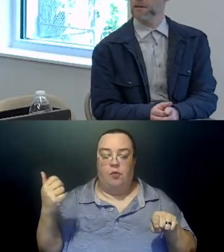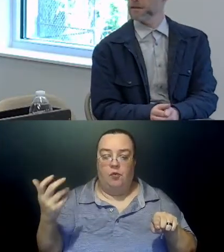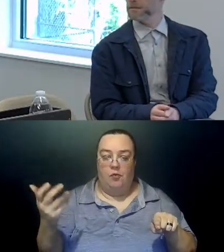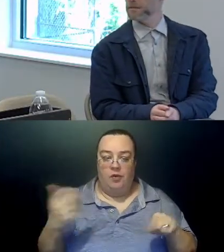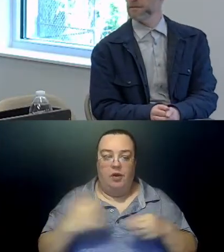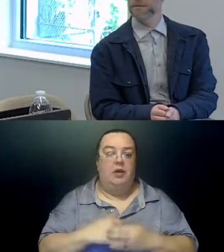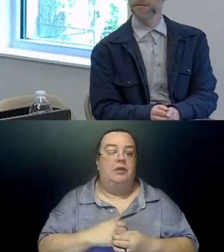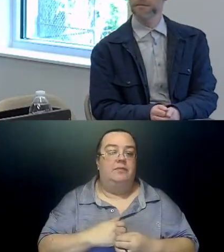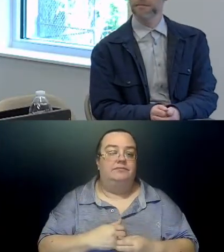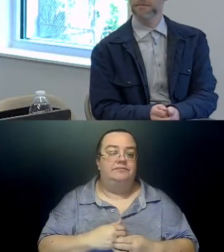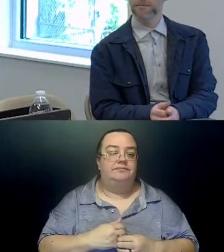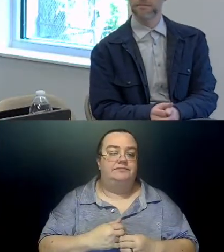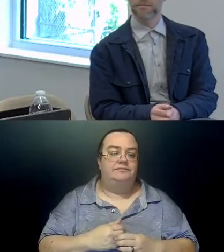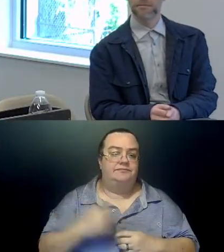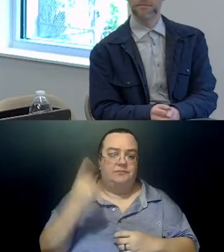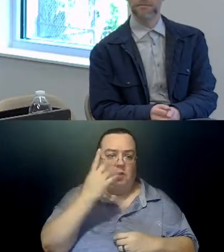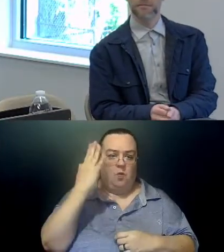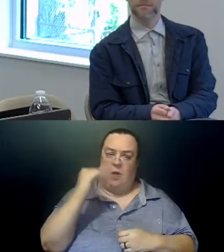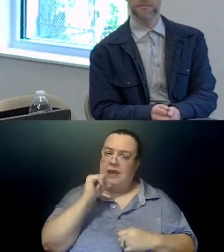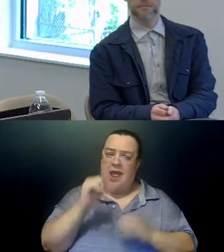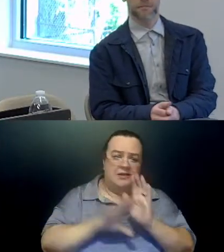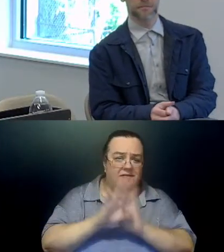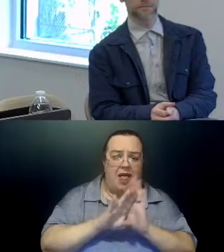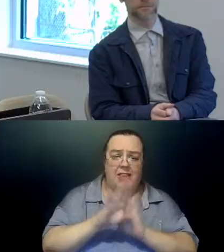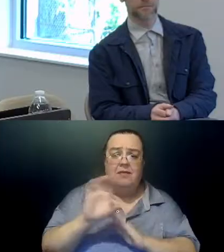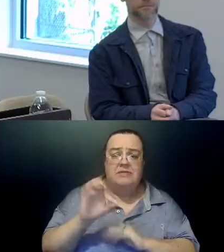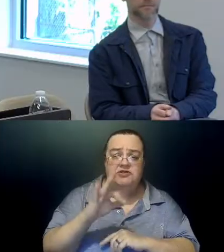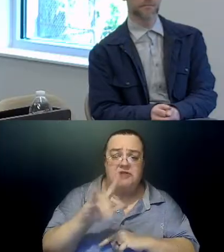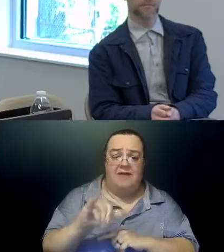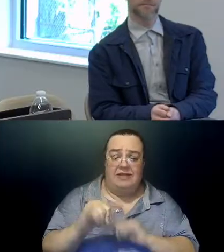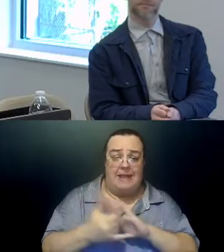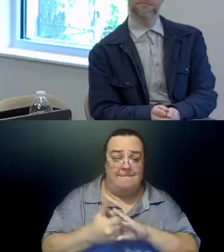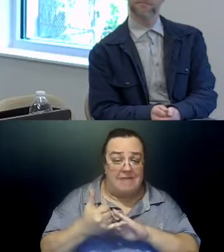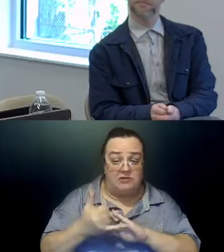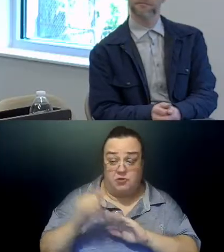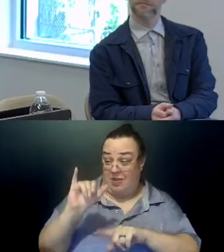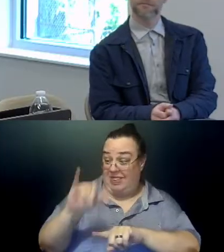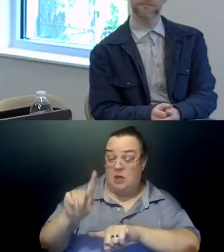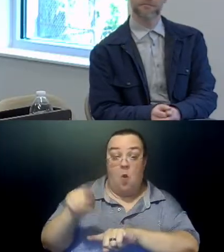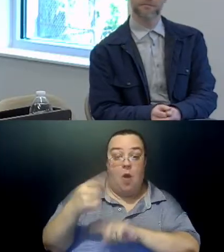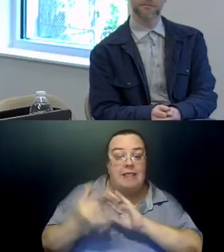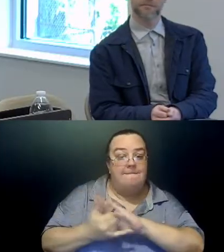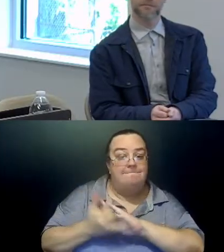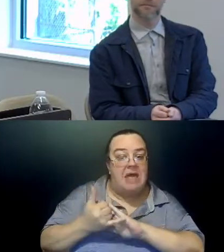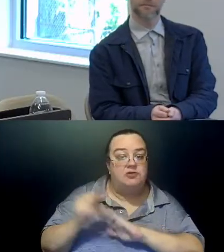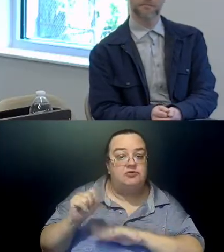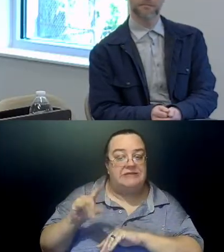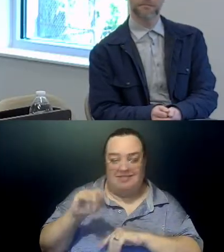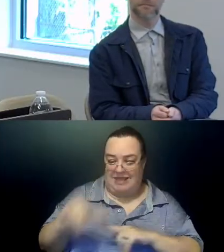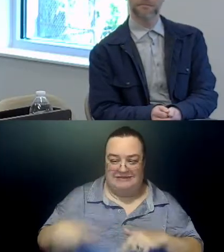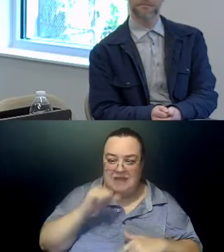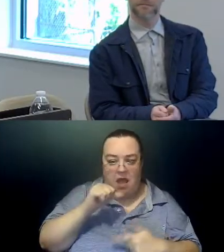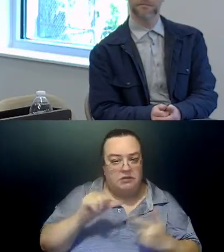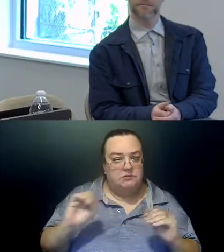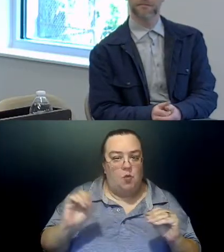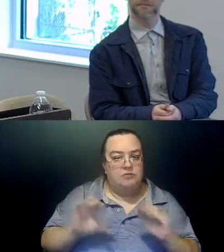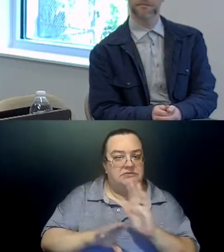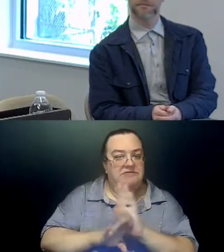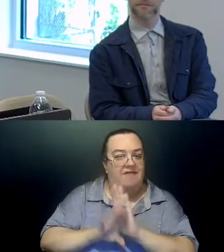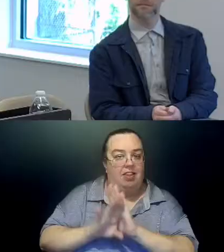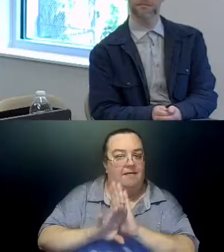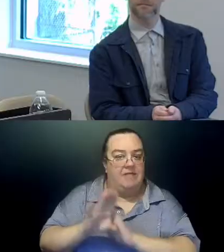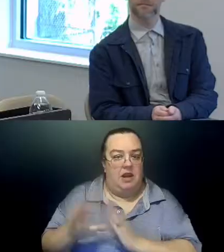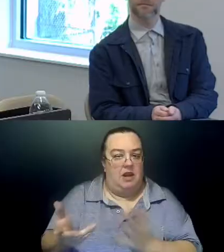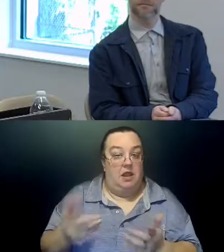Why haven't we developed Cheverly Metro? Cheverly Metro is the only metro station that hasn't been developed. And when